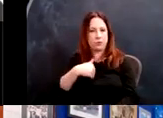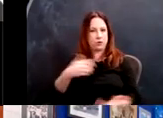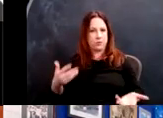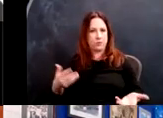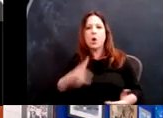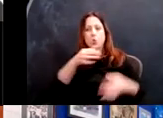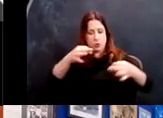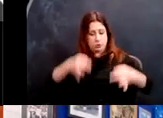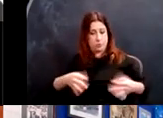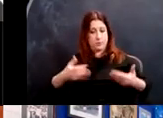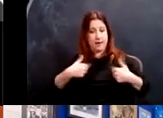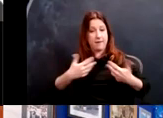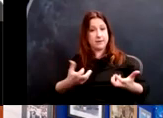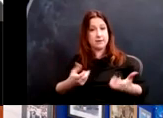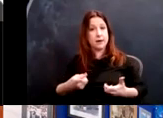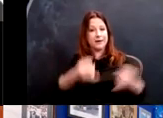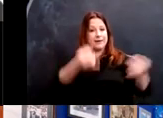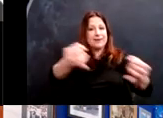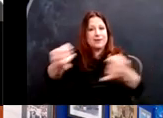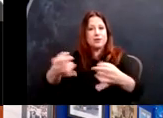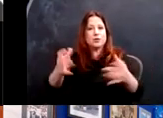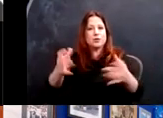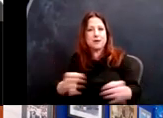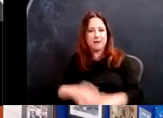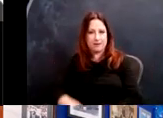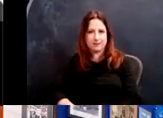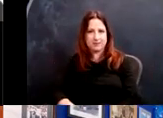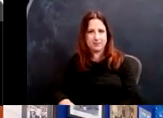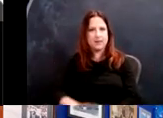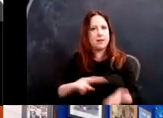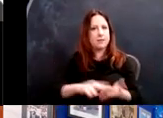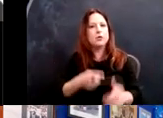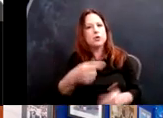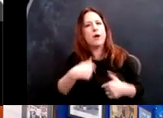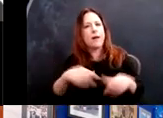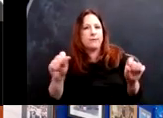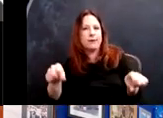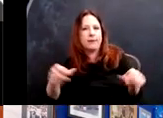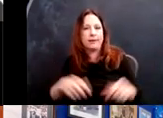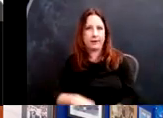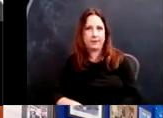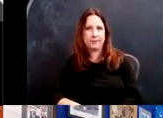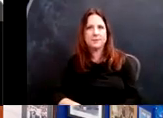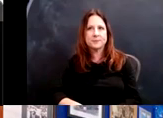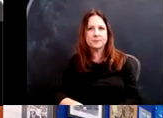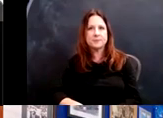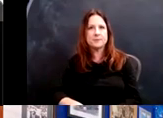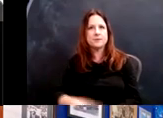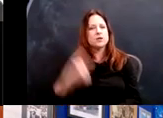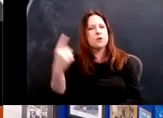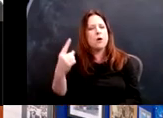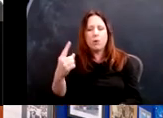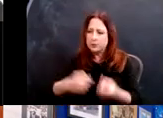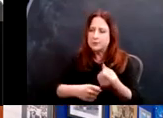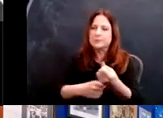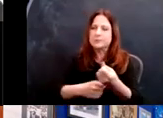desire? The individual. You have that ability. So we always err on the recovery, err on the side